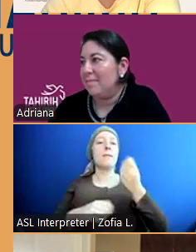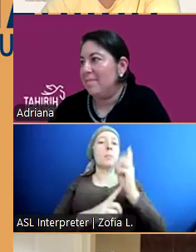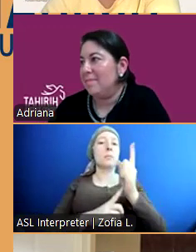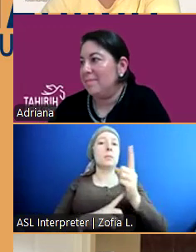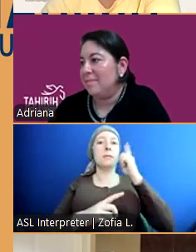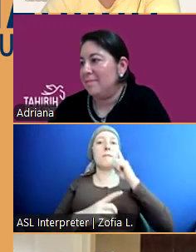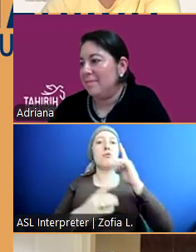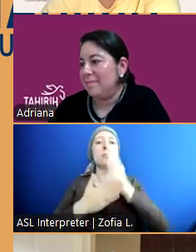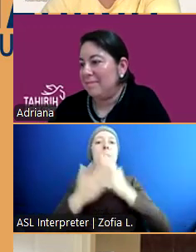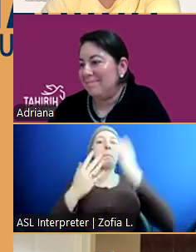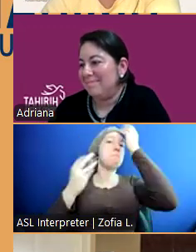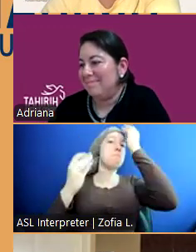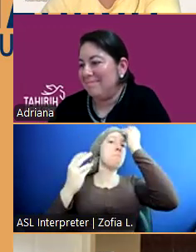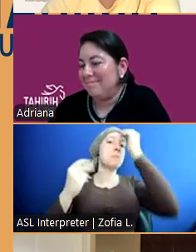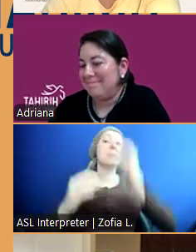some reflection.